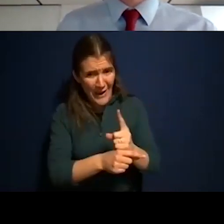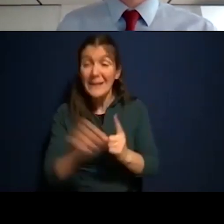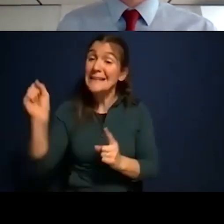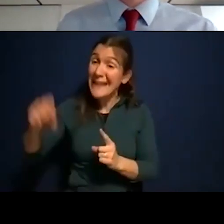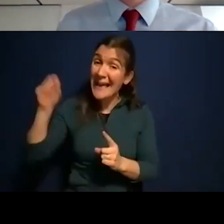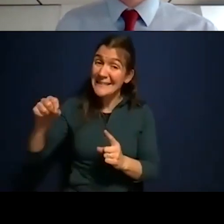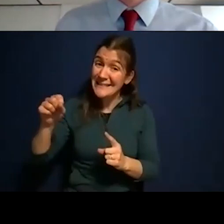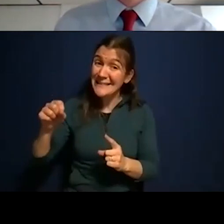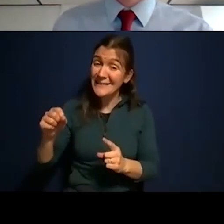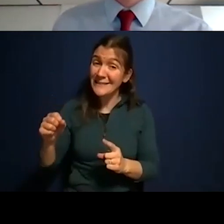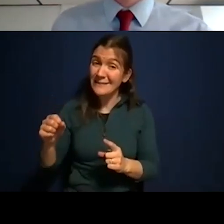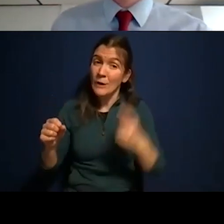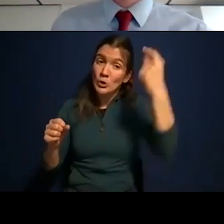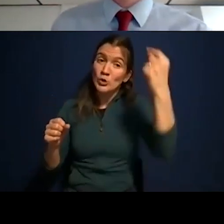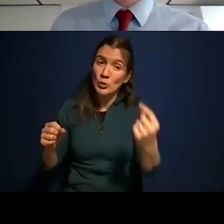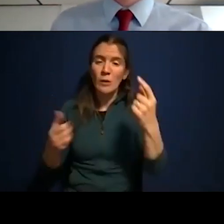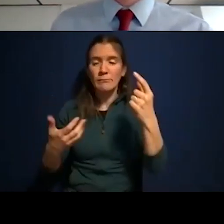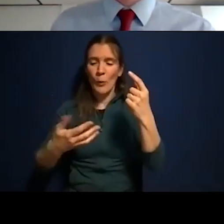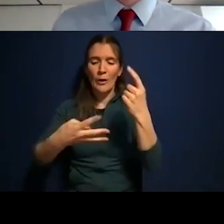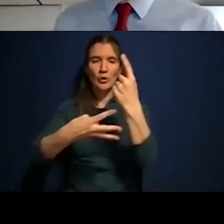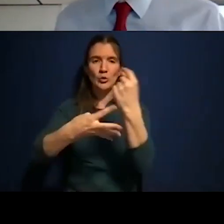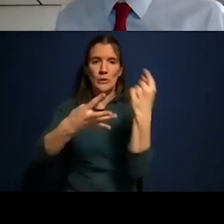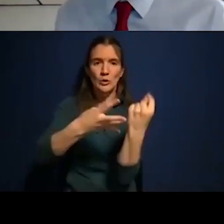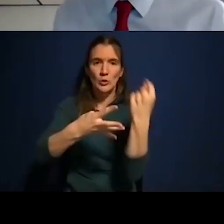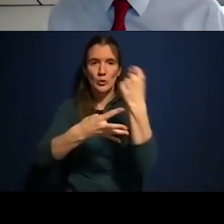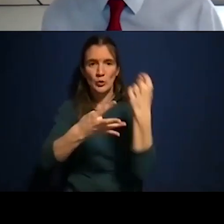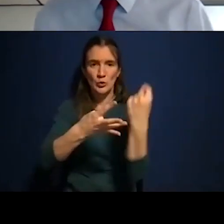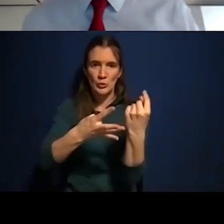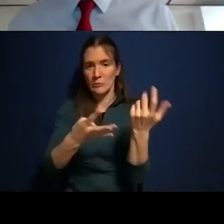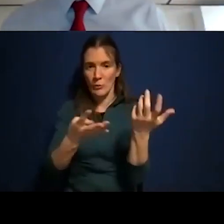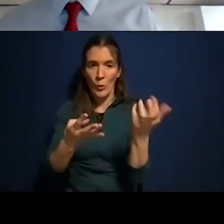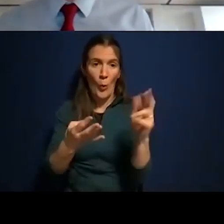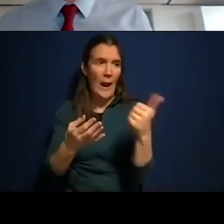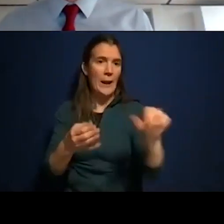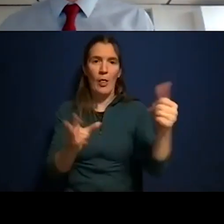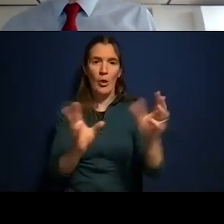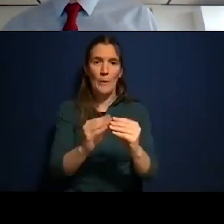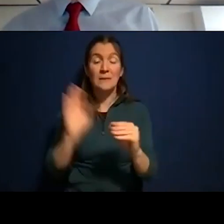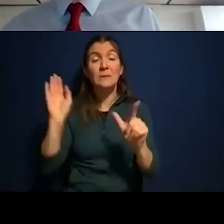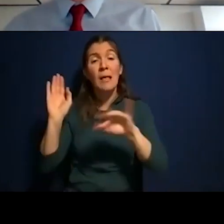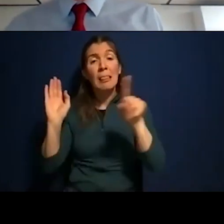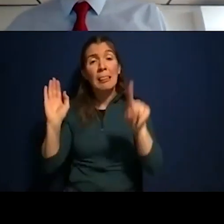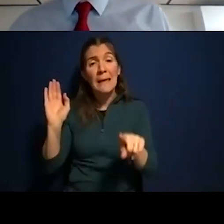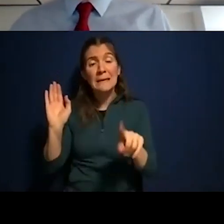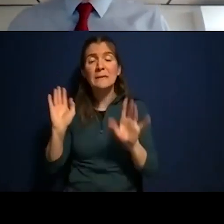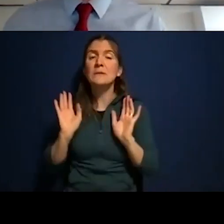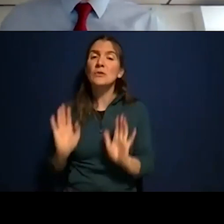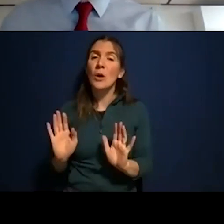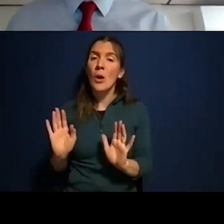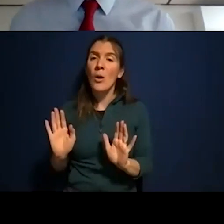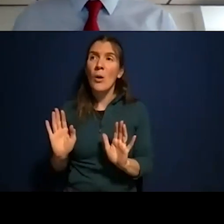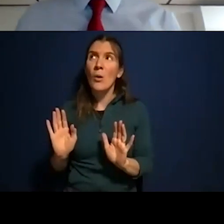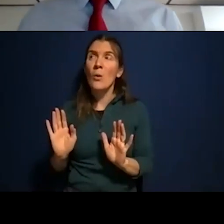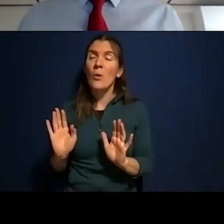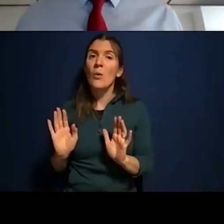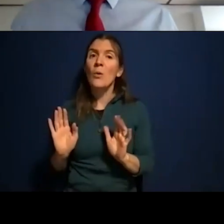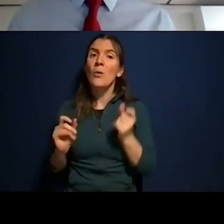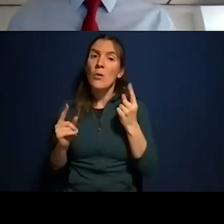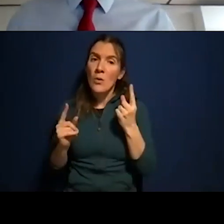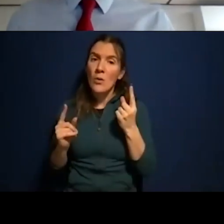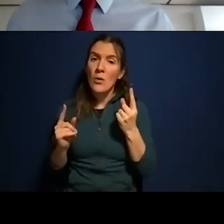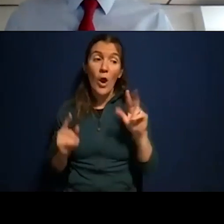So how I'm trying to. What the thing is, you know, I mean, I think essentially that